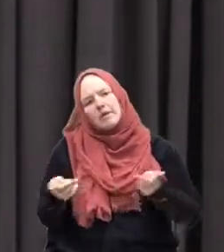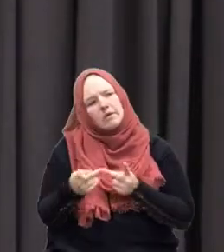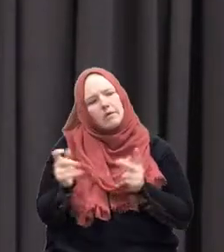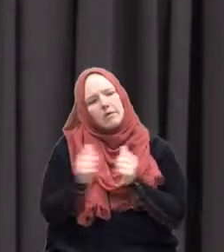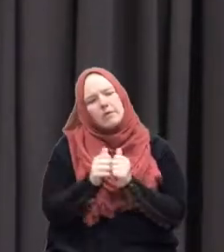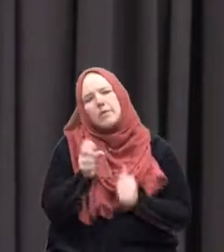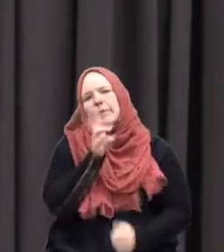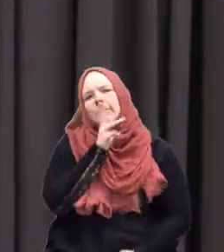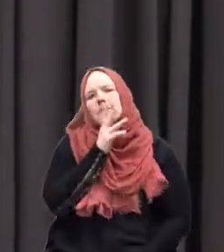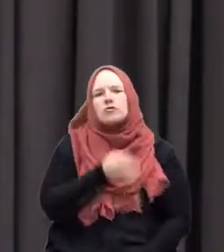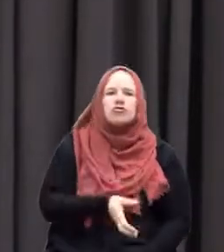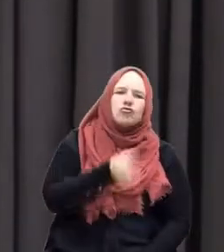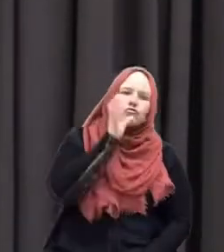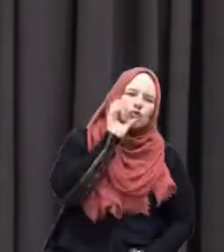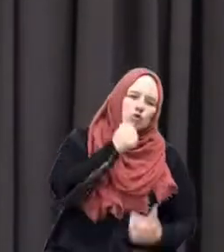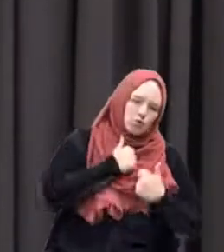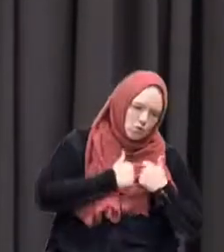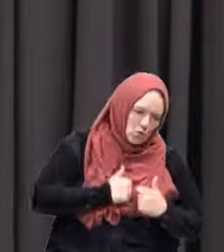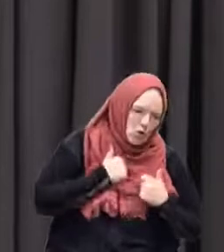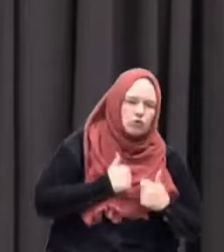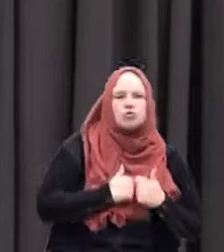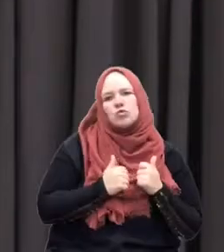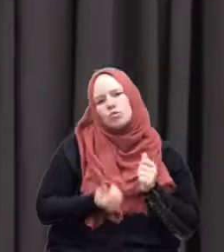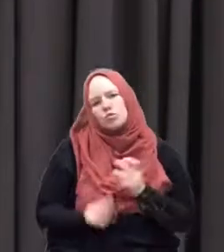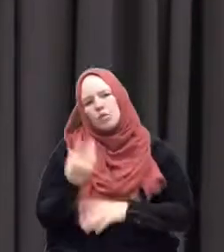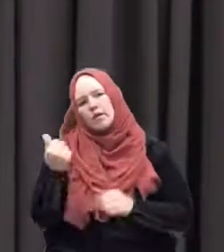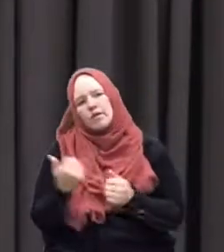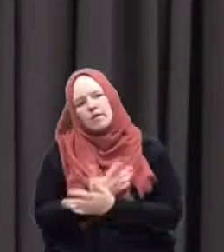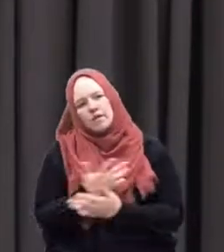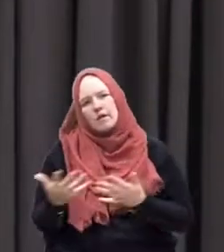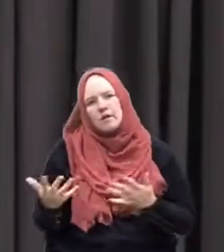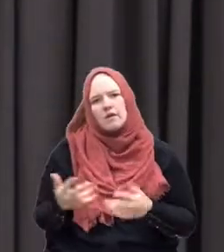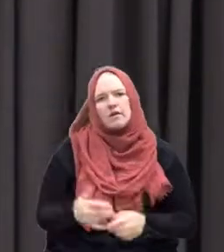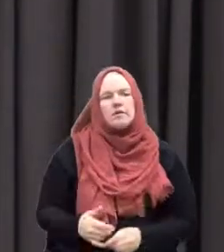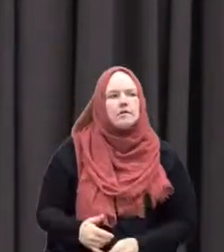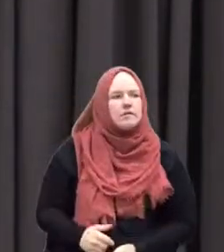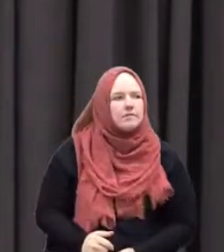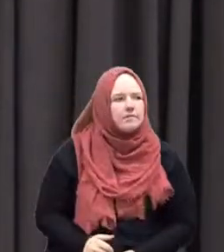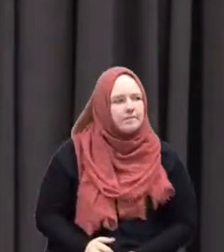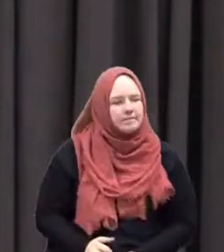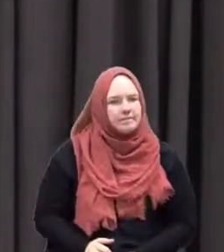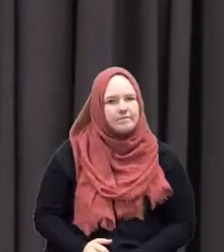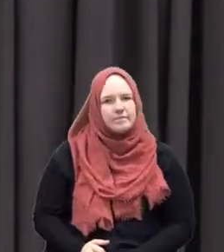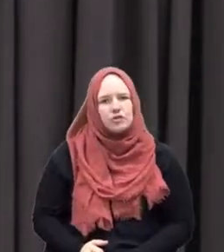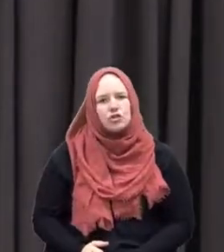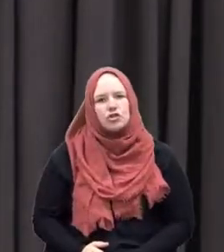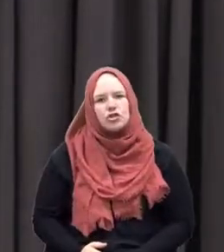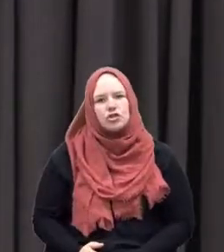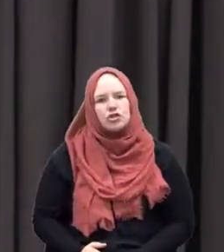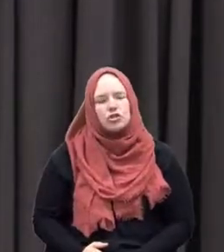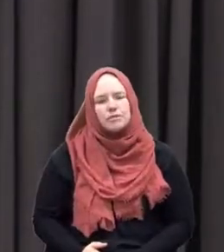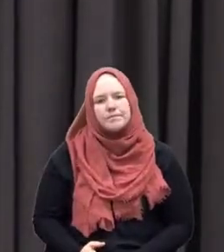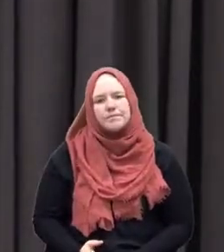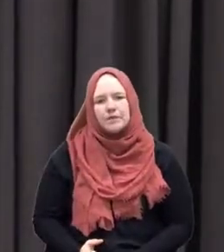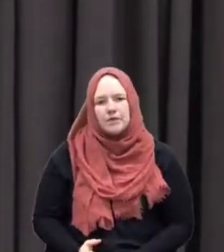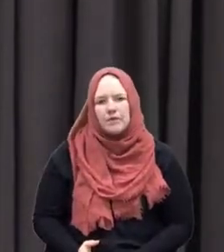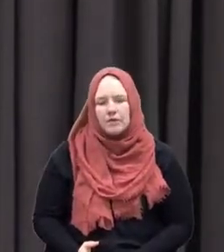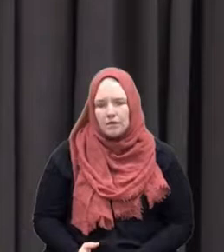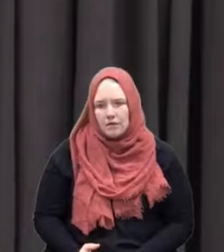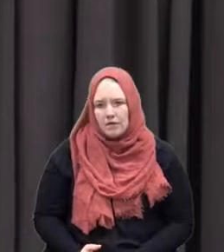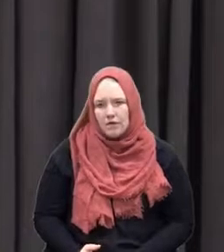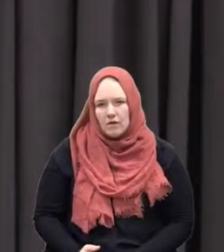water to drink or to wash or to grow anything. It's a struggle life. Why would Allah subhanahu wa